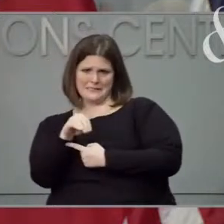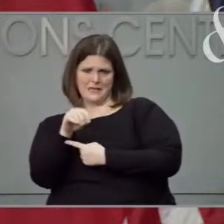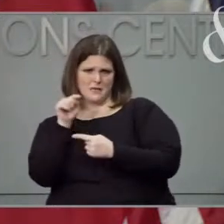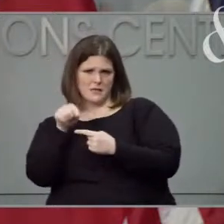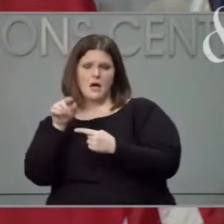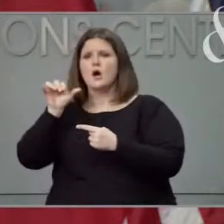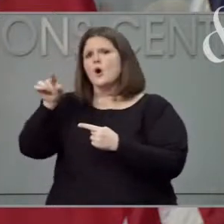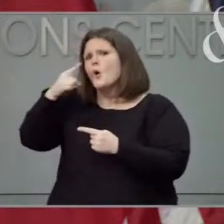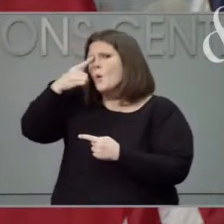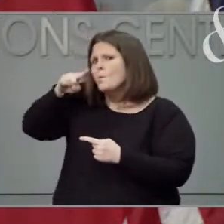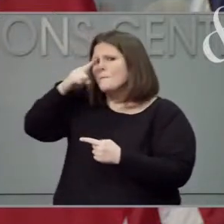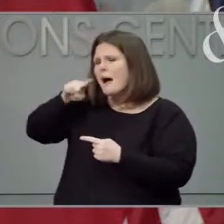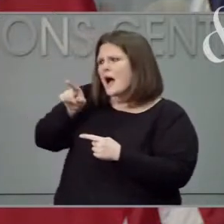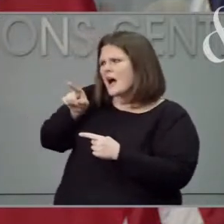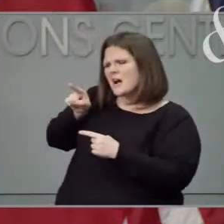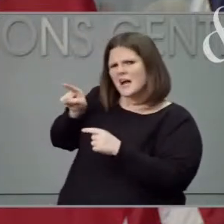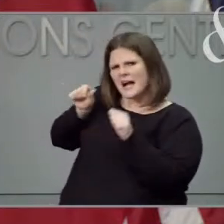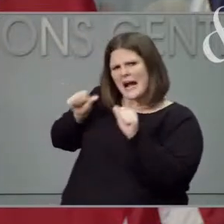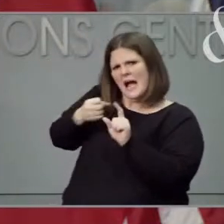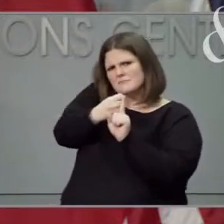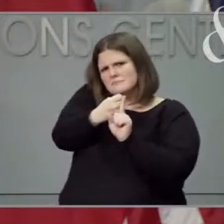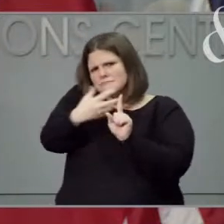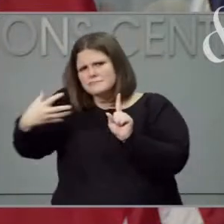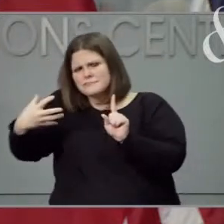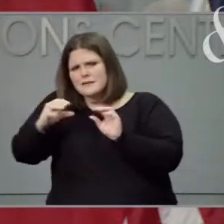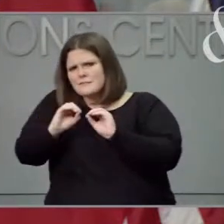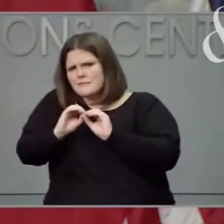clarify, was